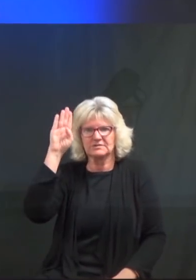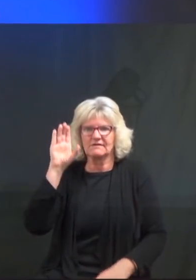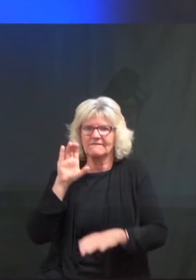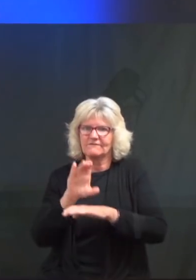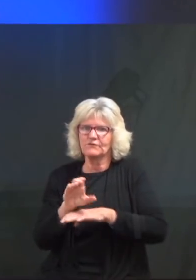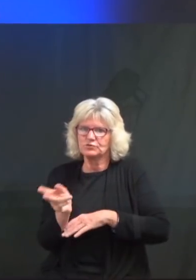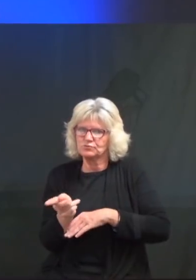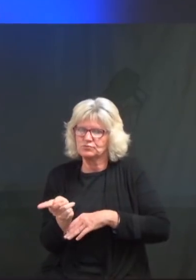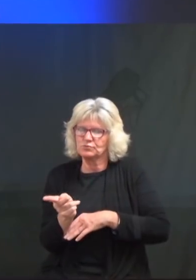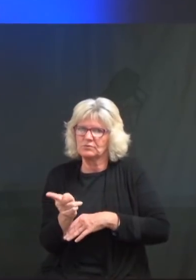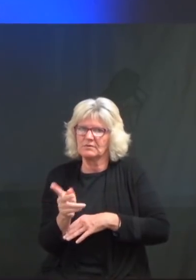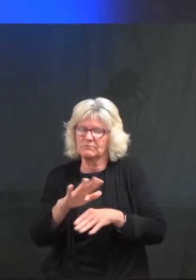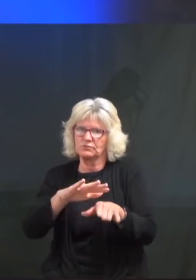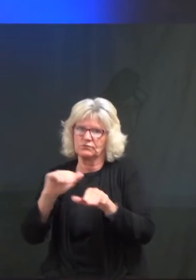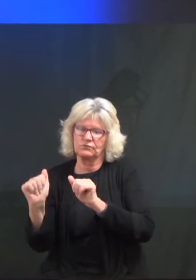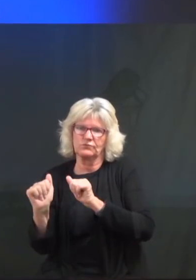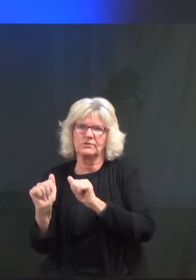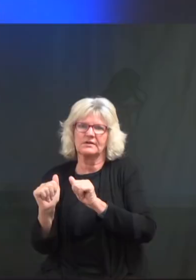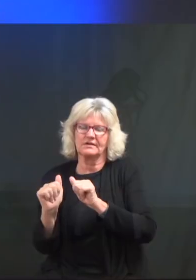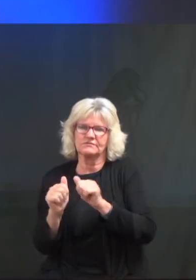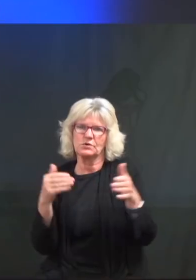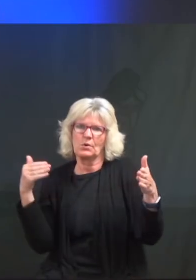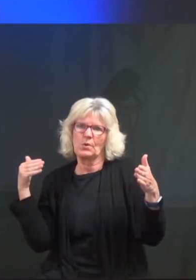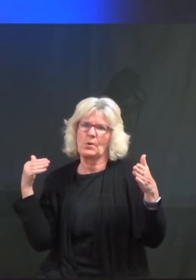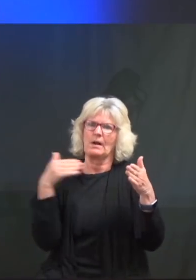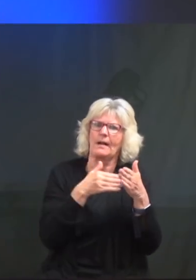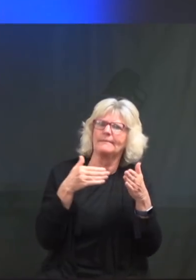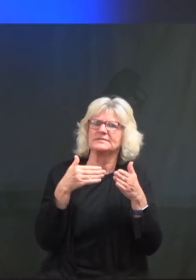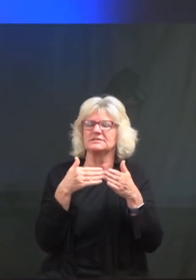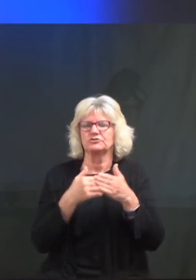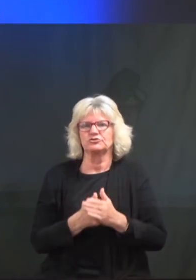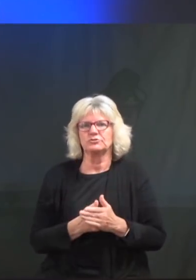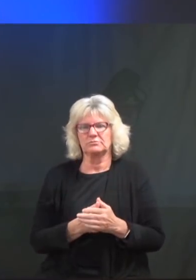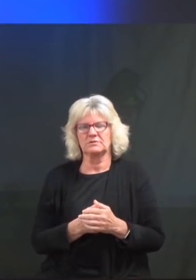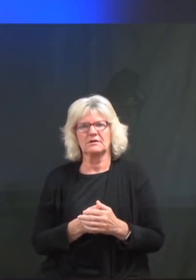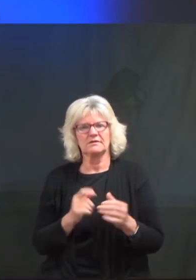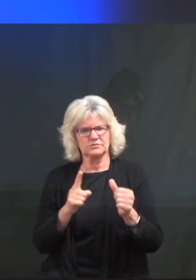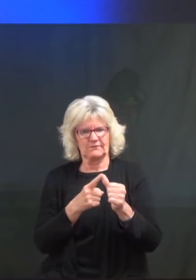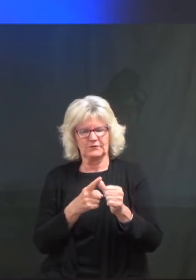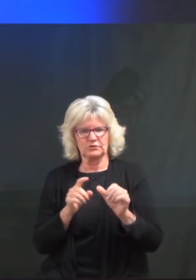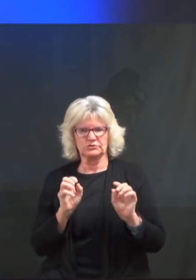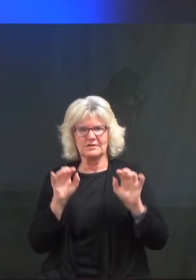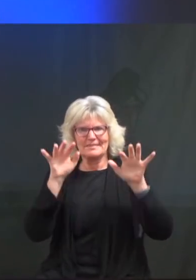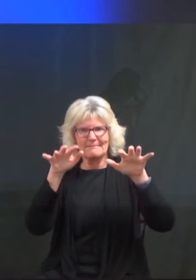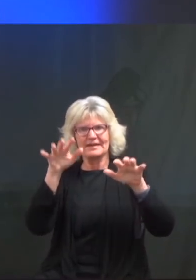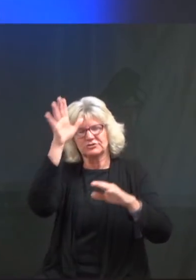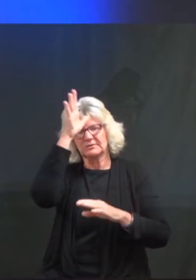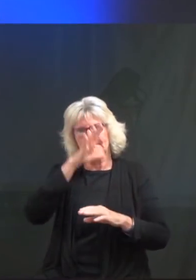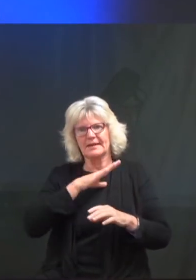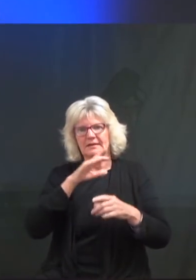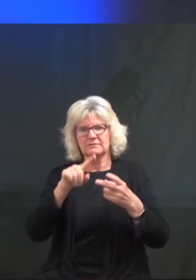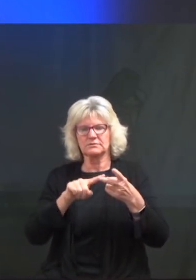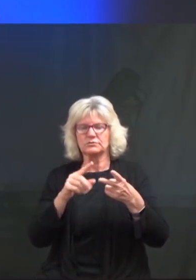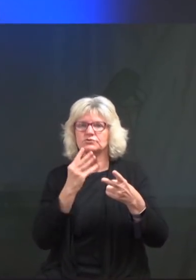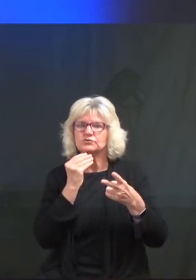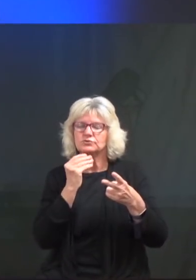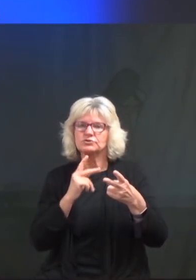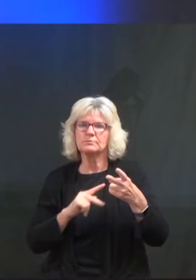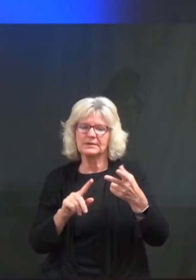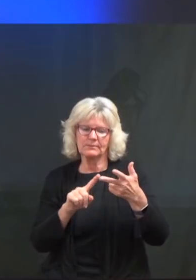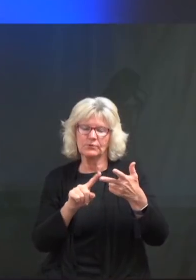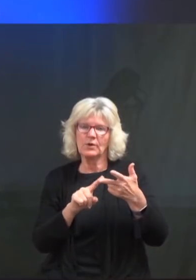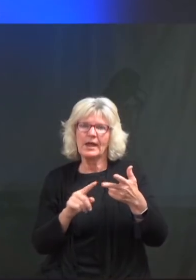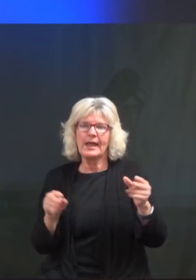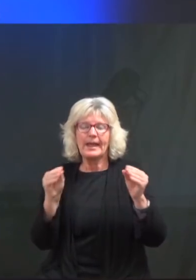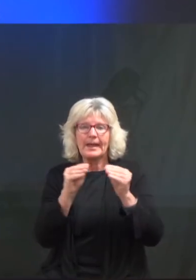So the opposition. We first have this magician that's opposing them. We have the Jews that are opposing them. We have